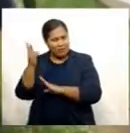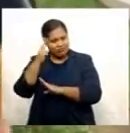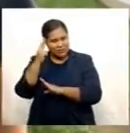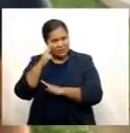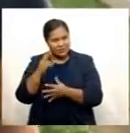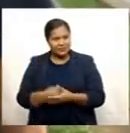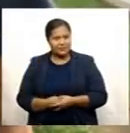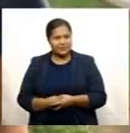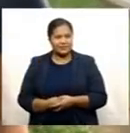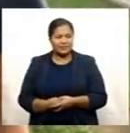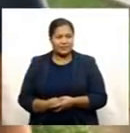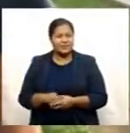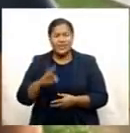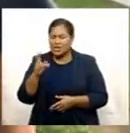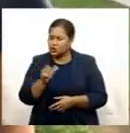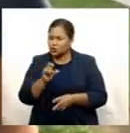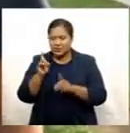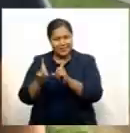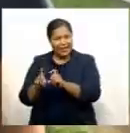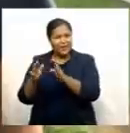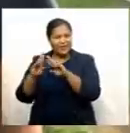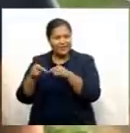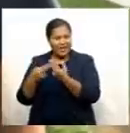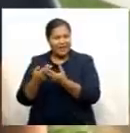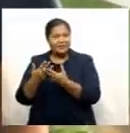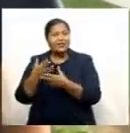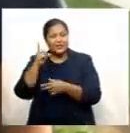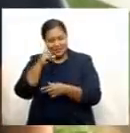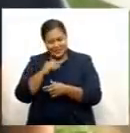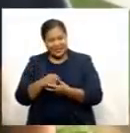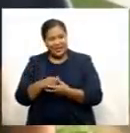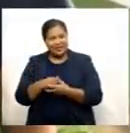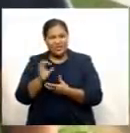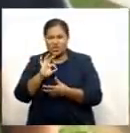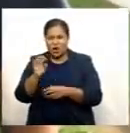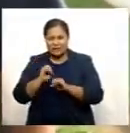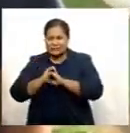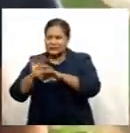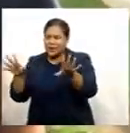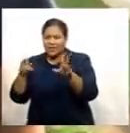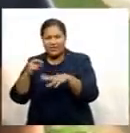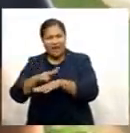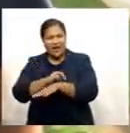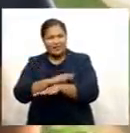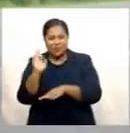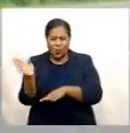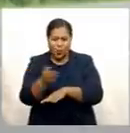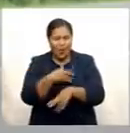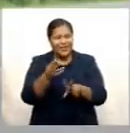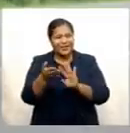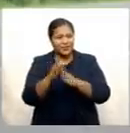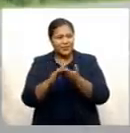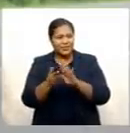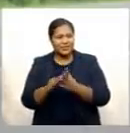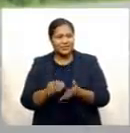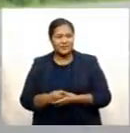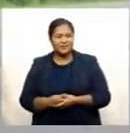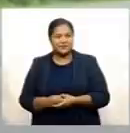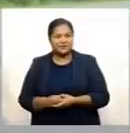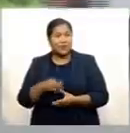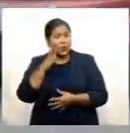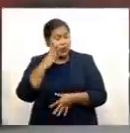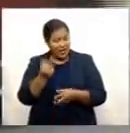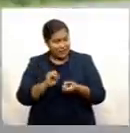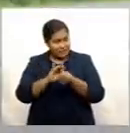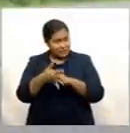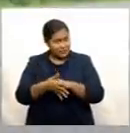They should stay with their families, their loved ones, so they could not spread the virus around the community. When it comes to COVID,